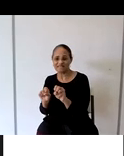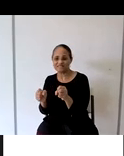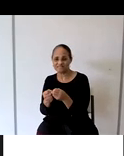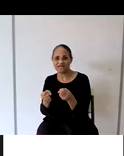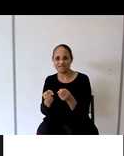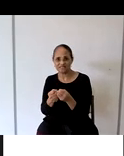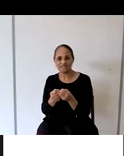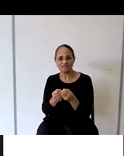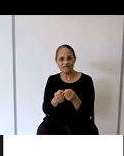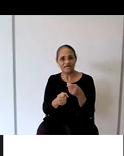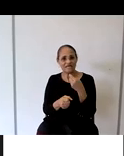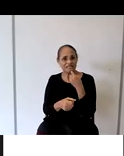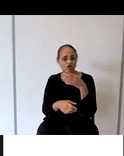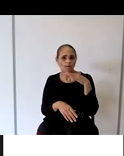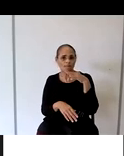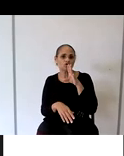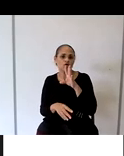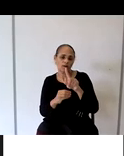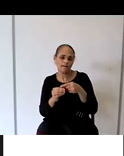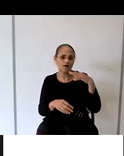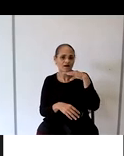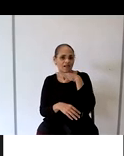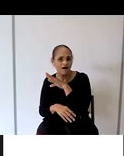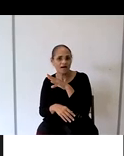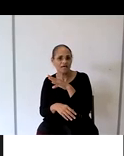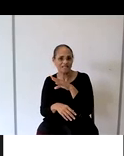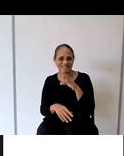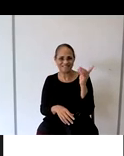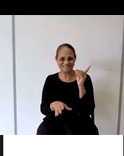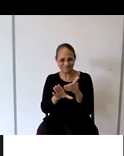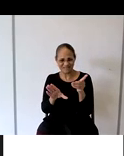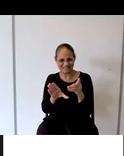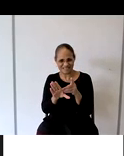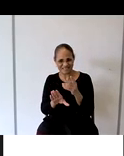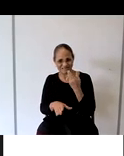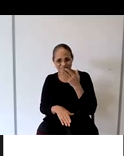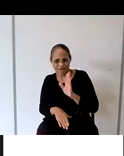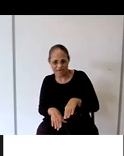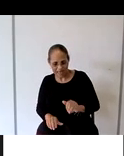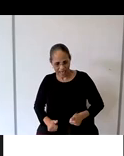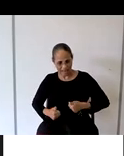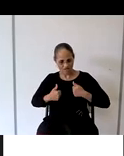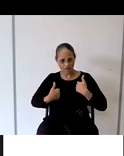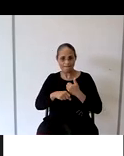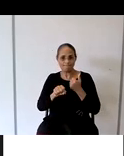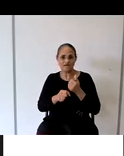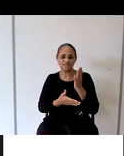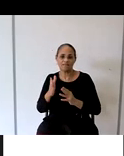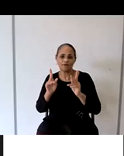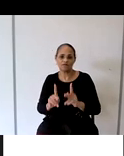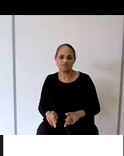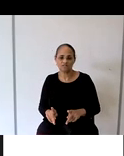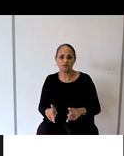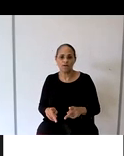perpetuating a lie that disability is a bad thing, and that living with it make someone absolutely